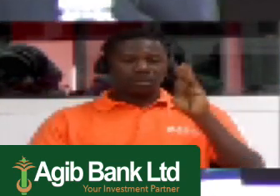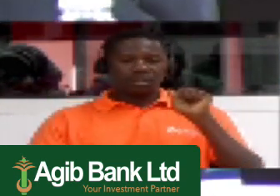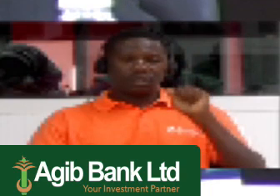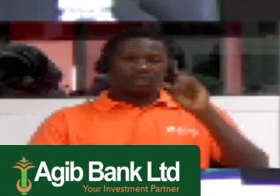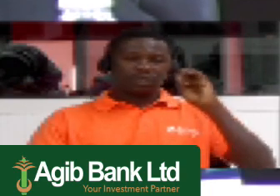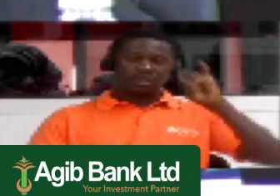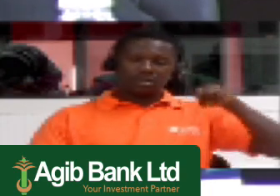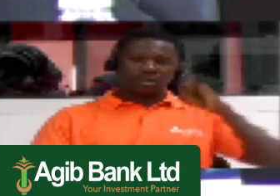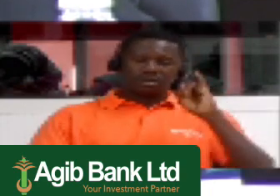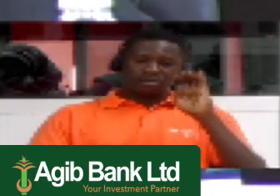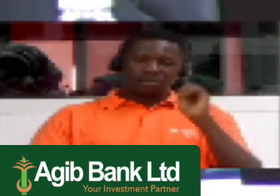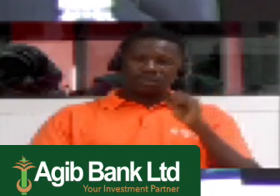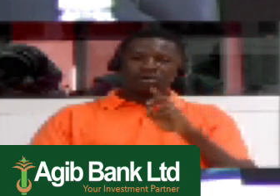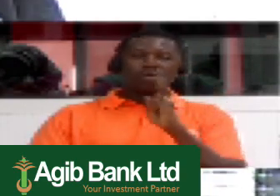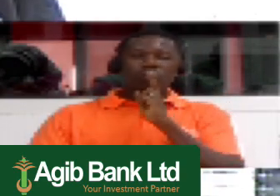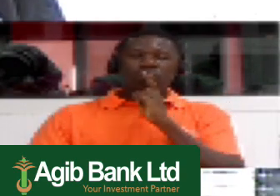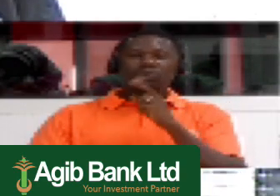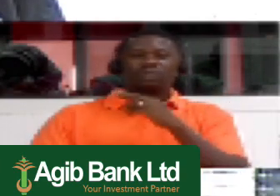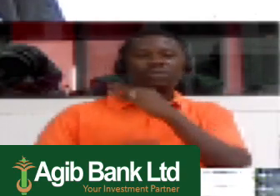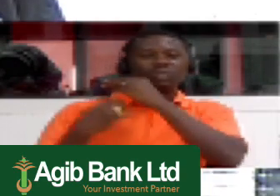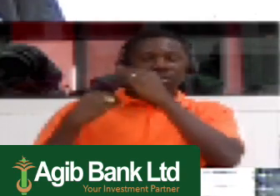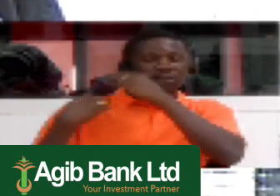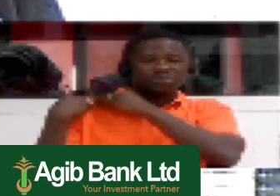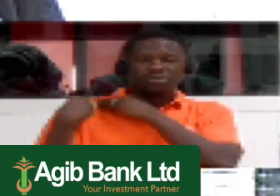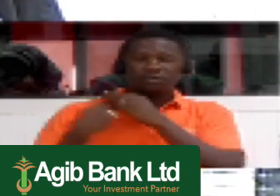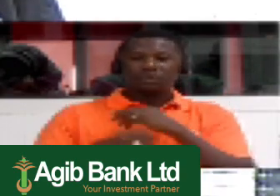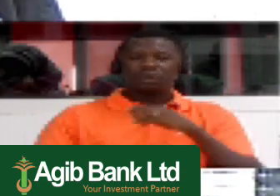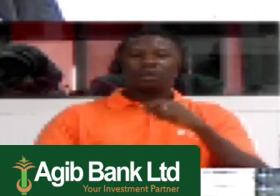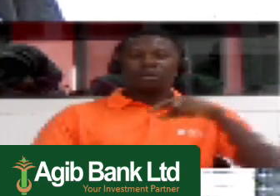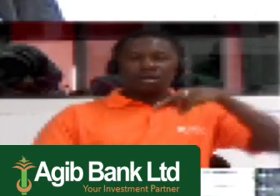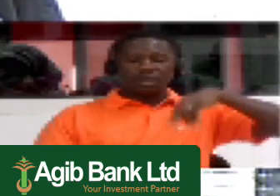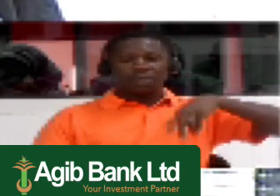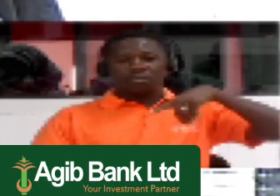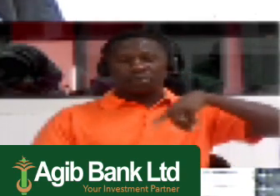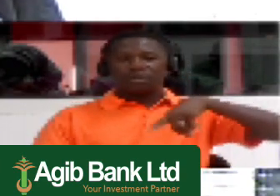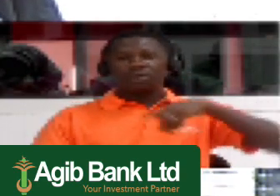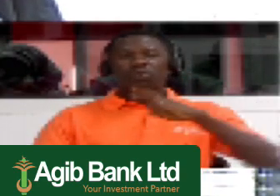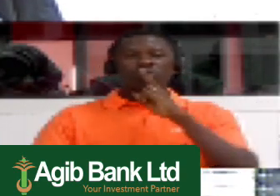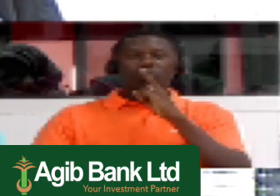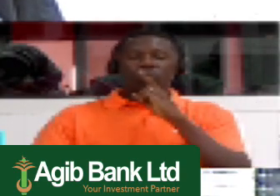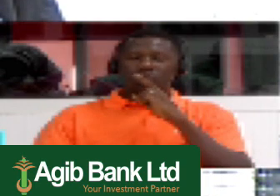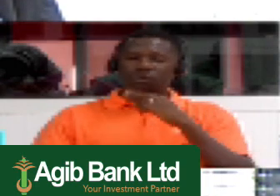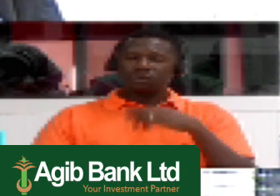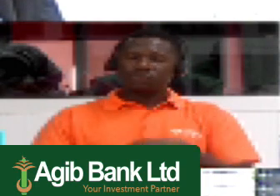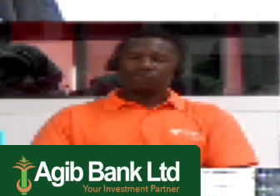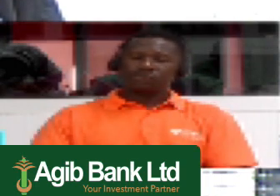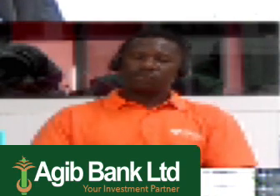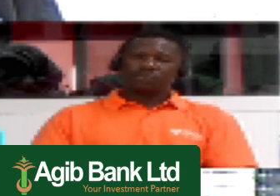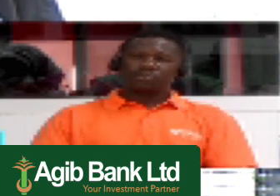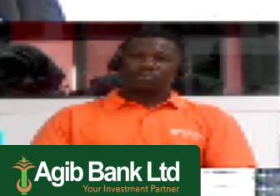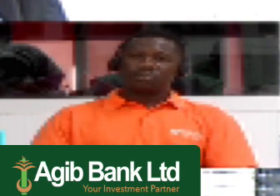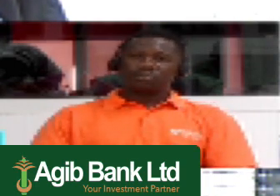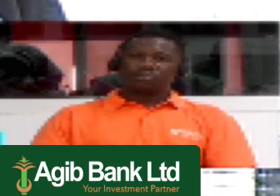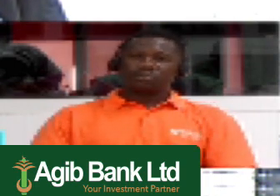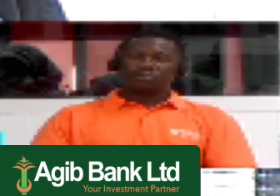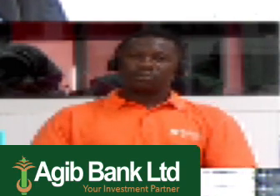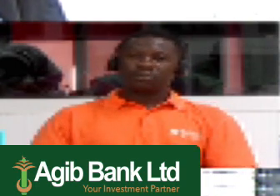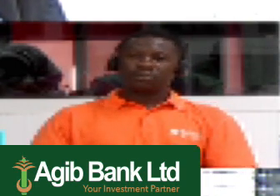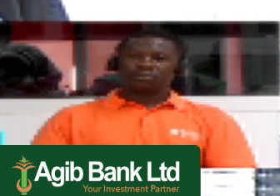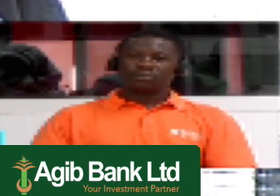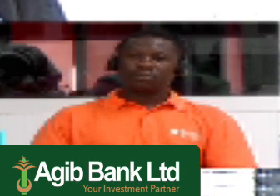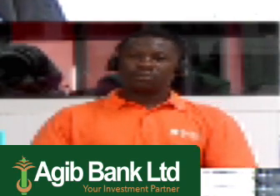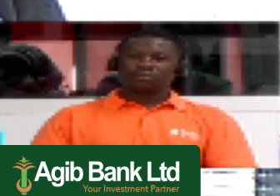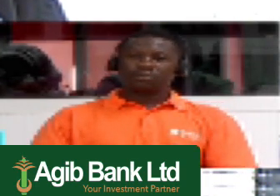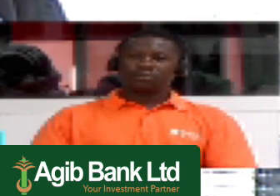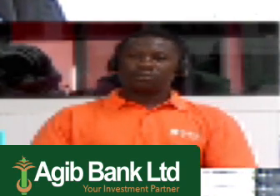was heading the military police at that time? Ako manke kasiti baribitungotembo military police la bunda jumale mo la nyaton koti. Staff